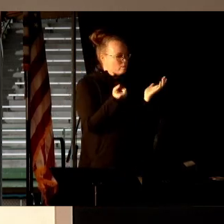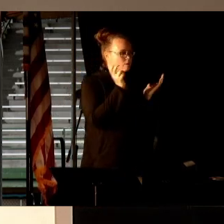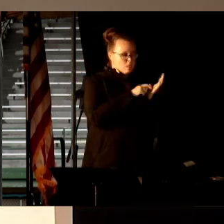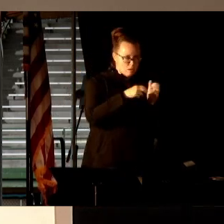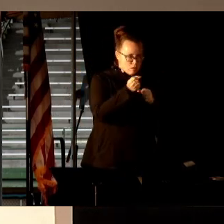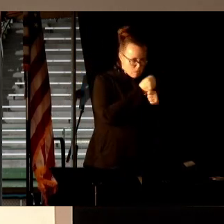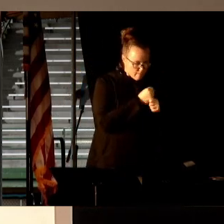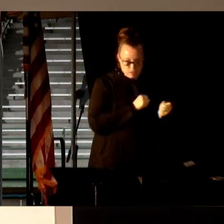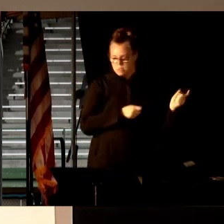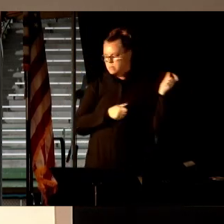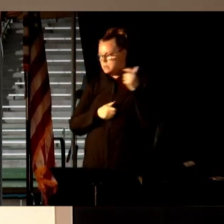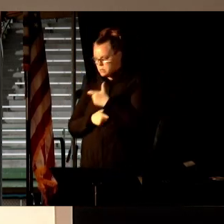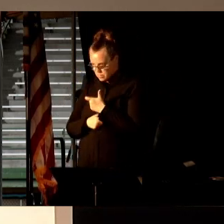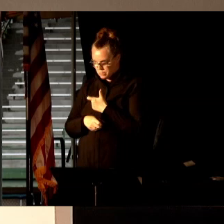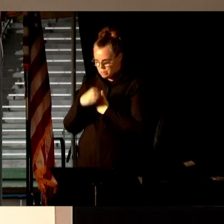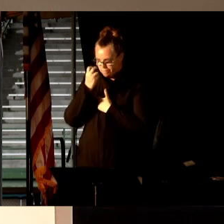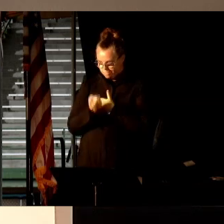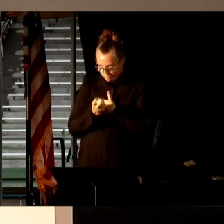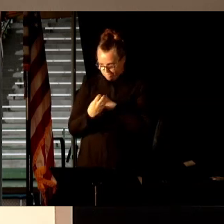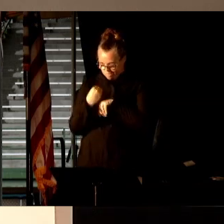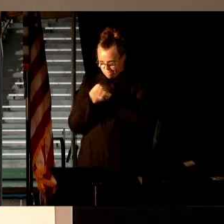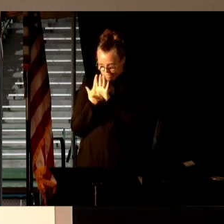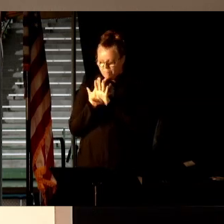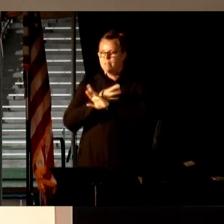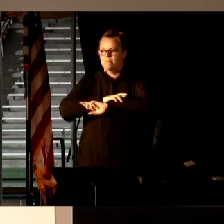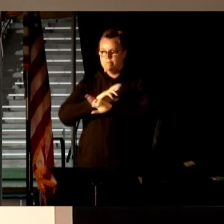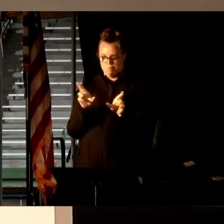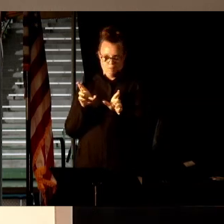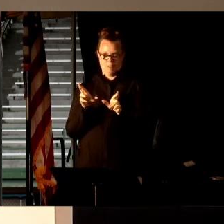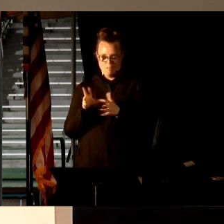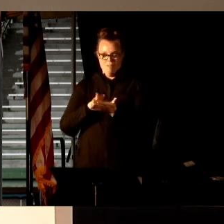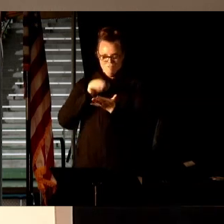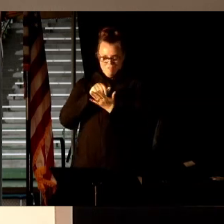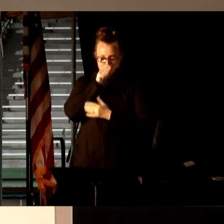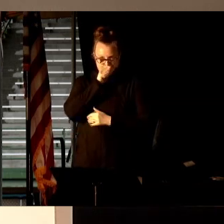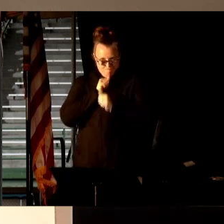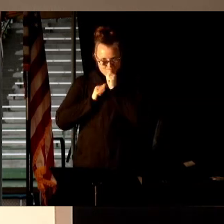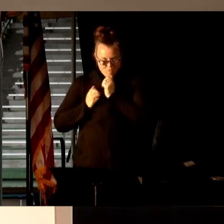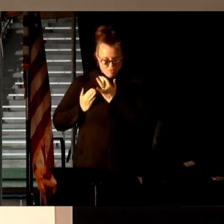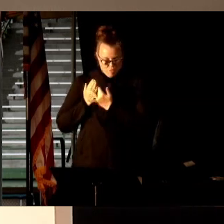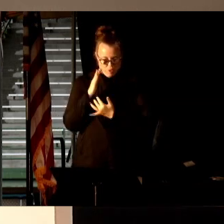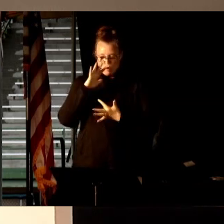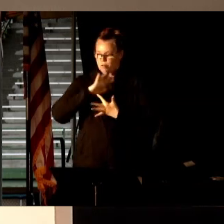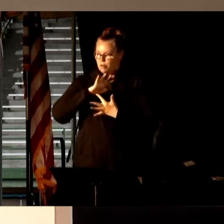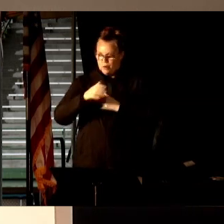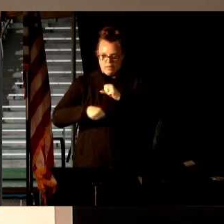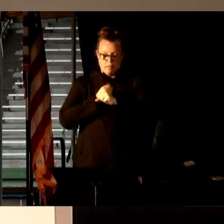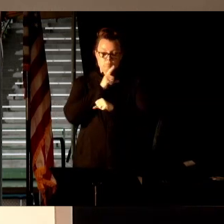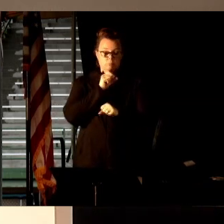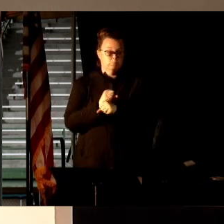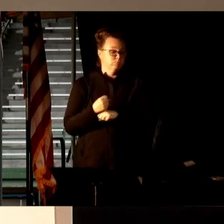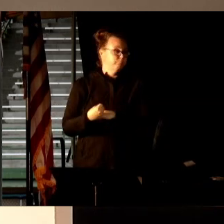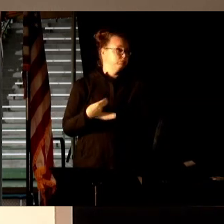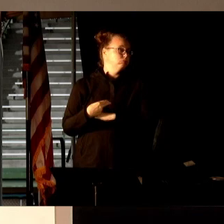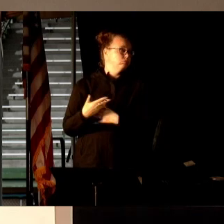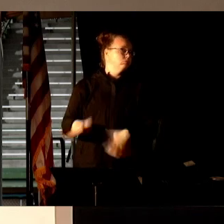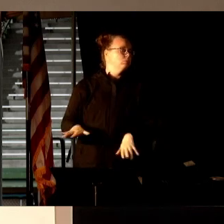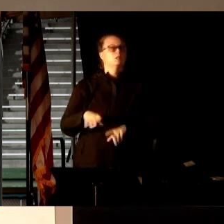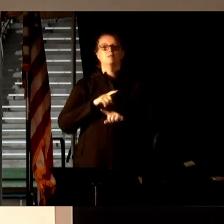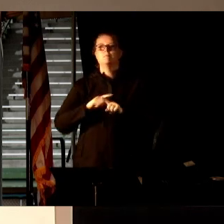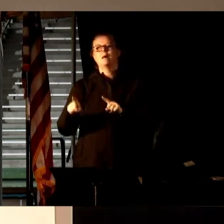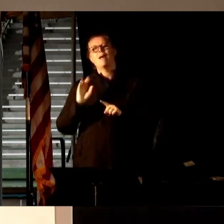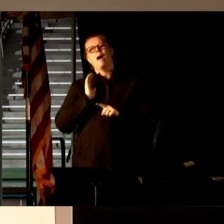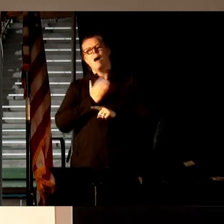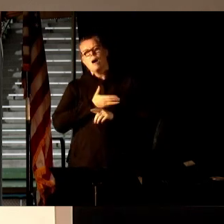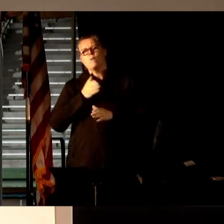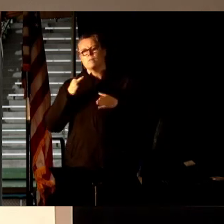to stay positive in a dark place. Tried to make it through a junior year that really kicked all of our butts. And although some of our